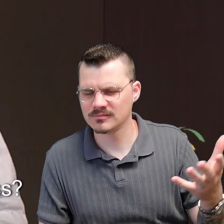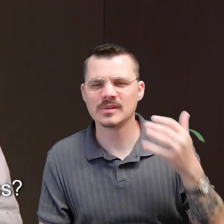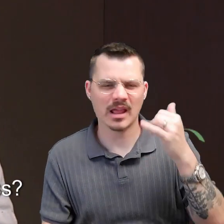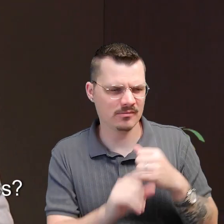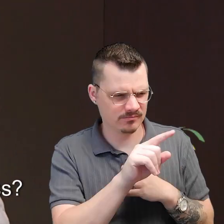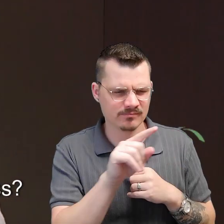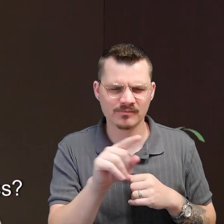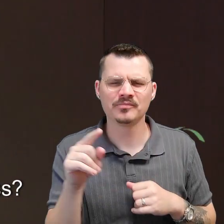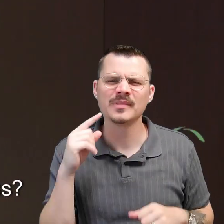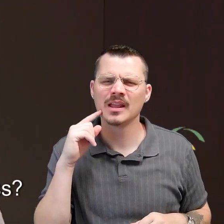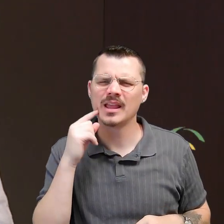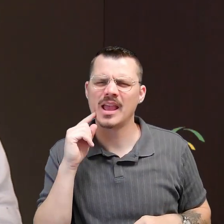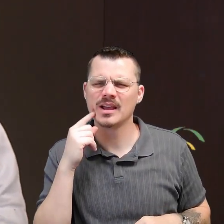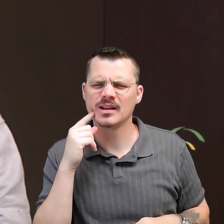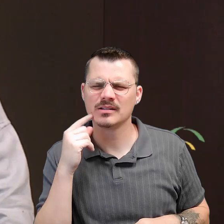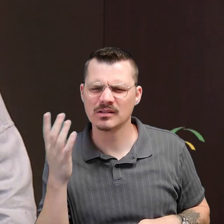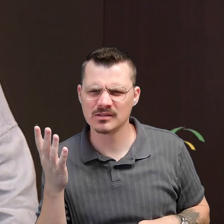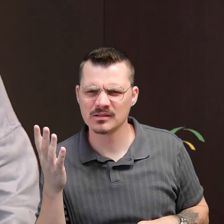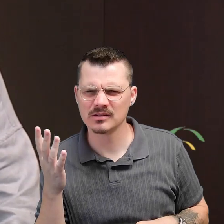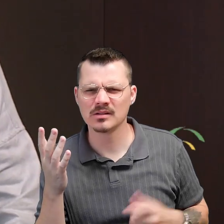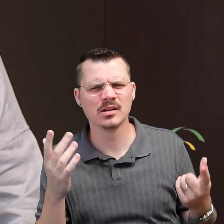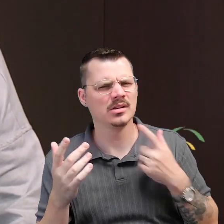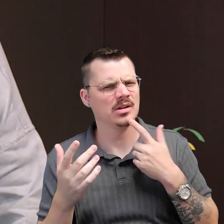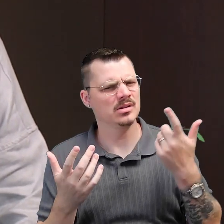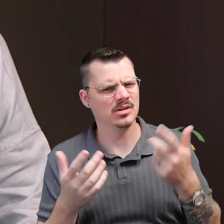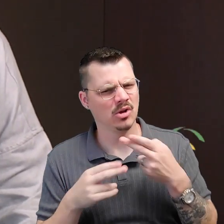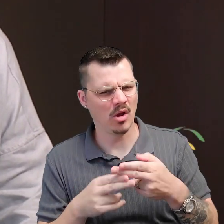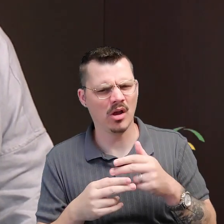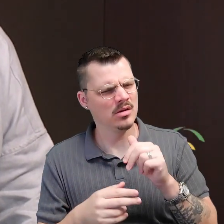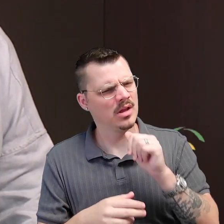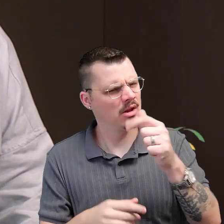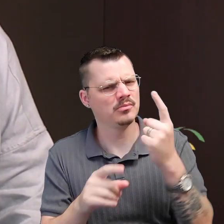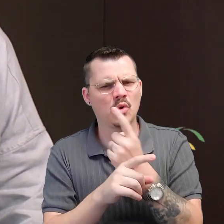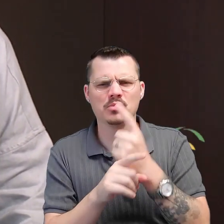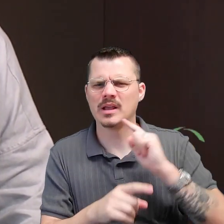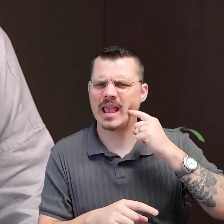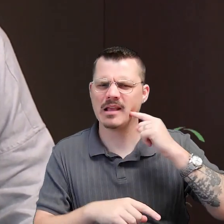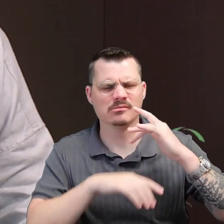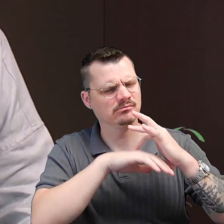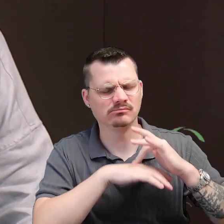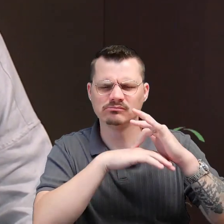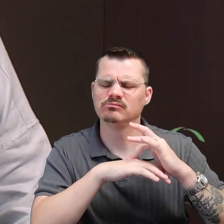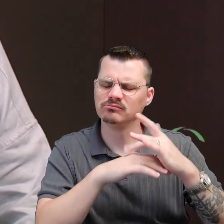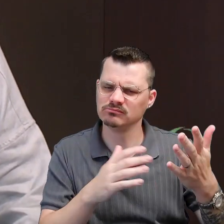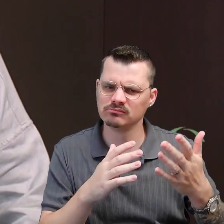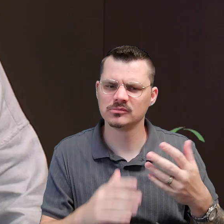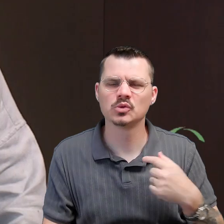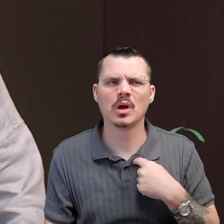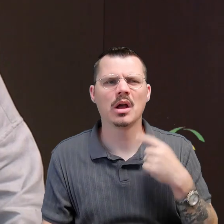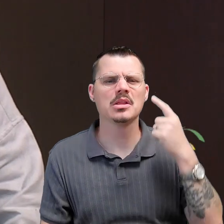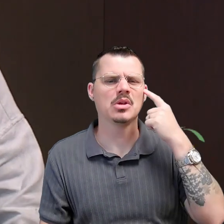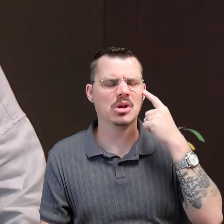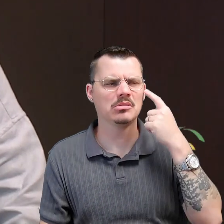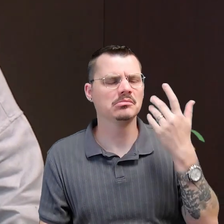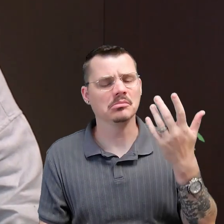Well, what about this candy business? Well, it's an inappropriate candy obsession, we're sure. And I thought,